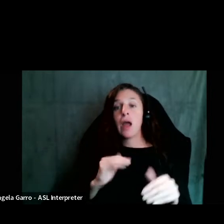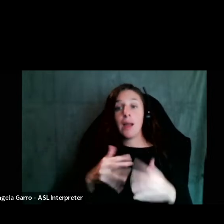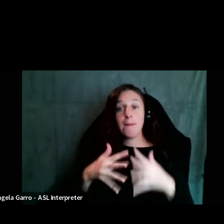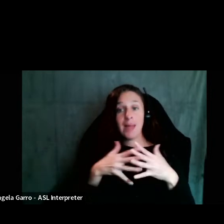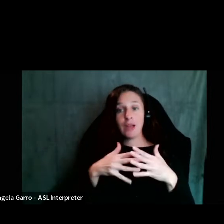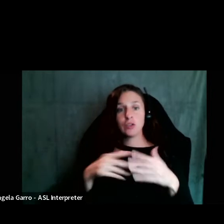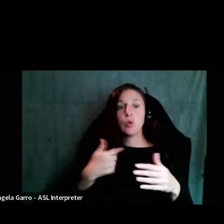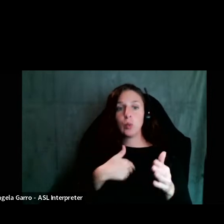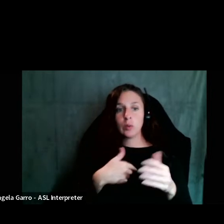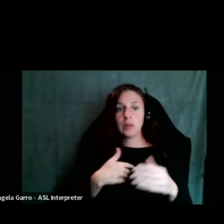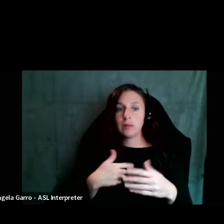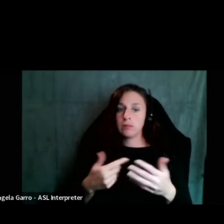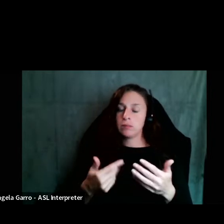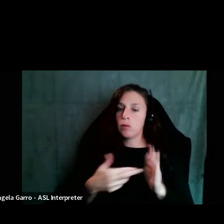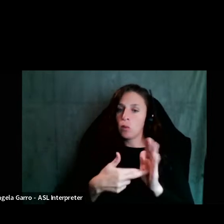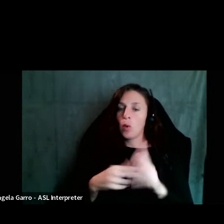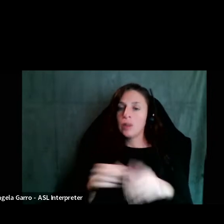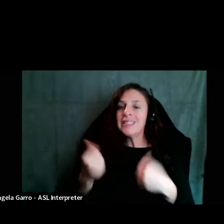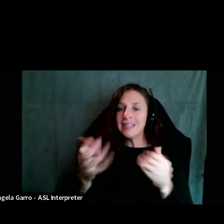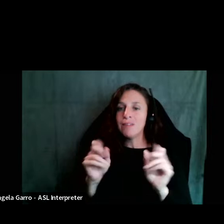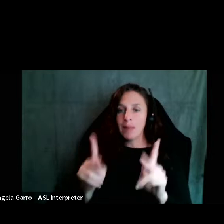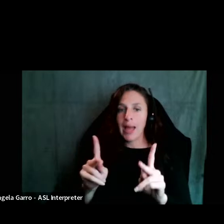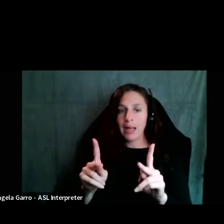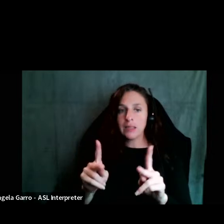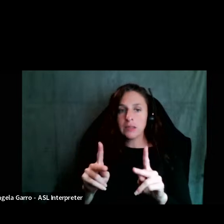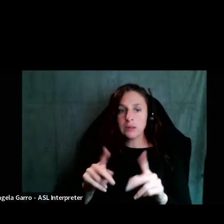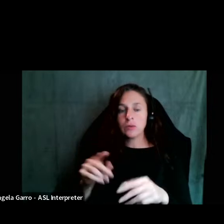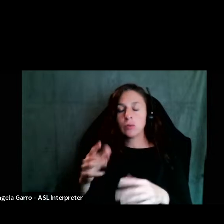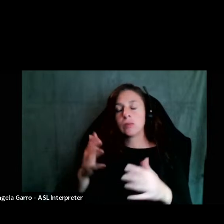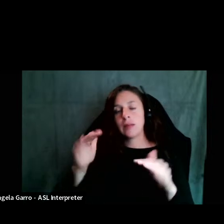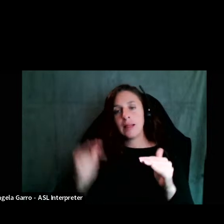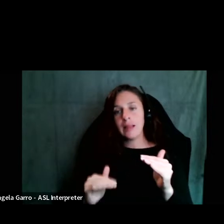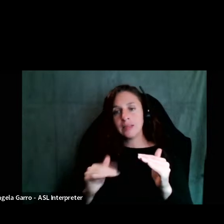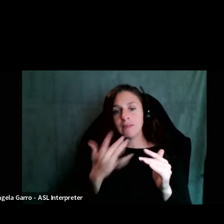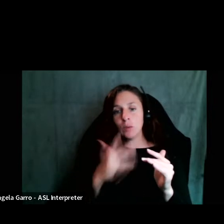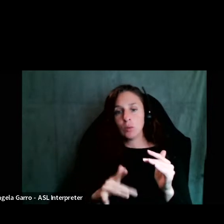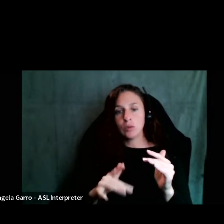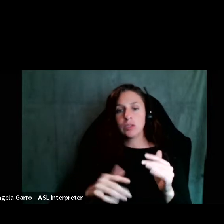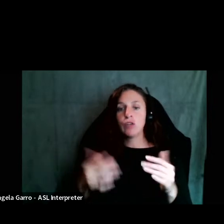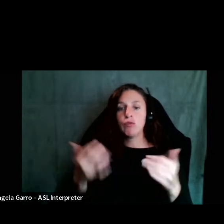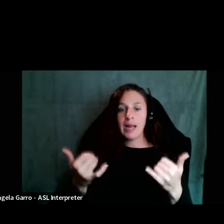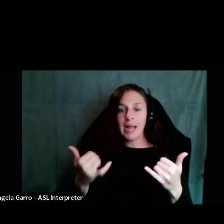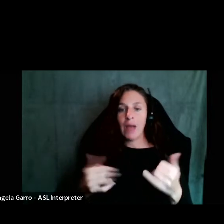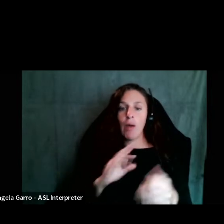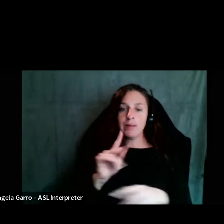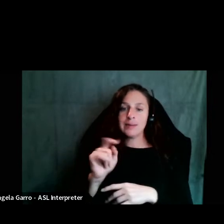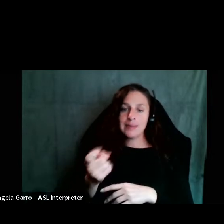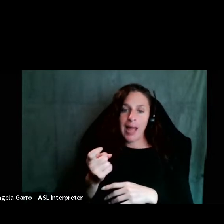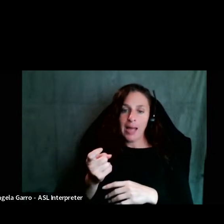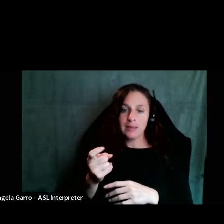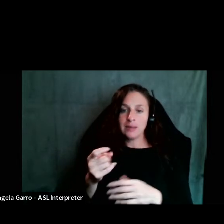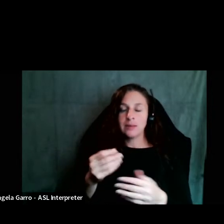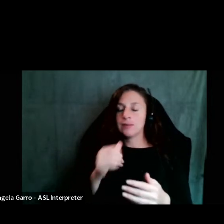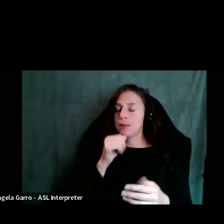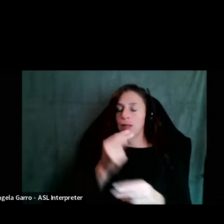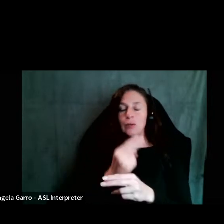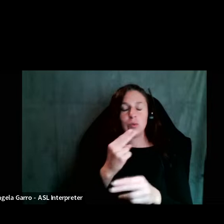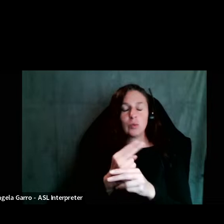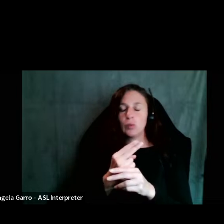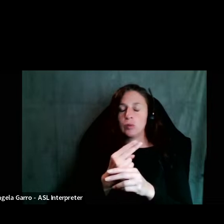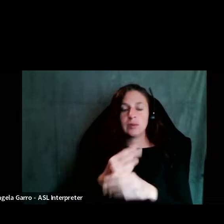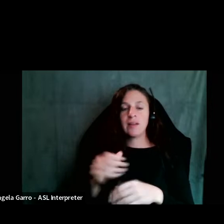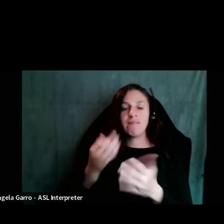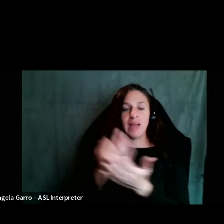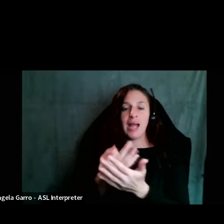less fortunate. Currently, our tax dollars are being misused to finance a war against the people of Palestine. It's time we say no